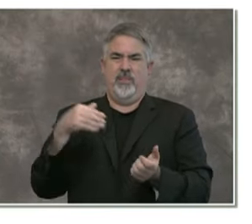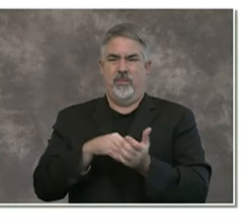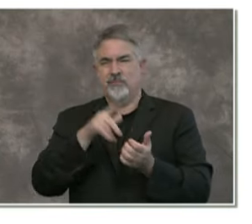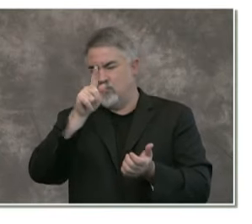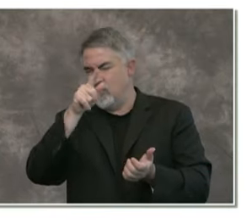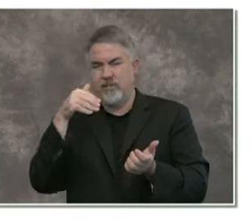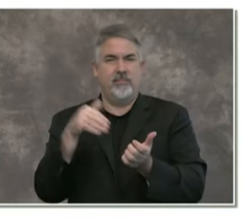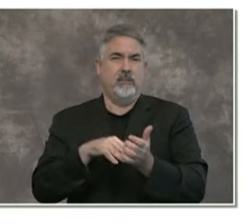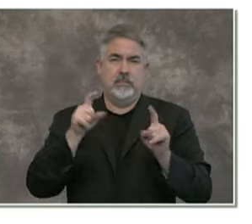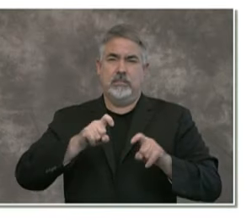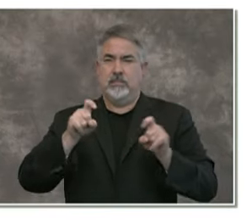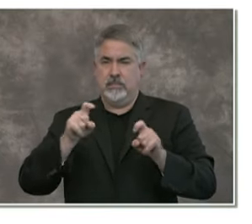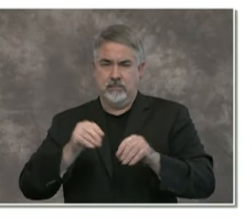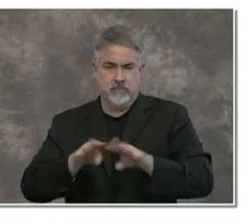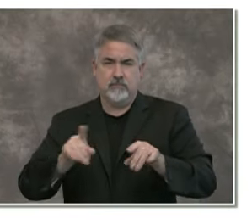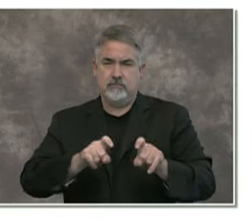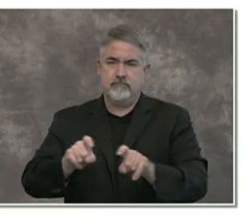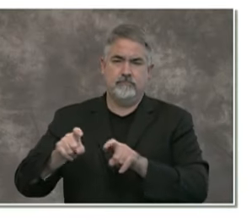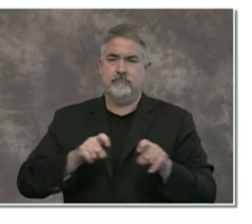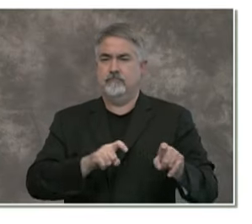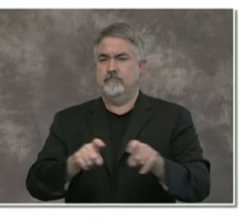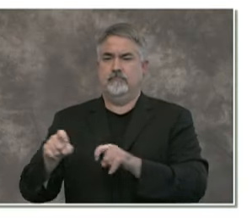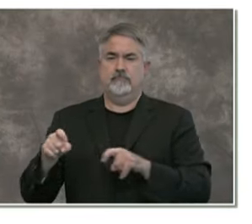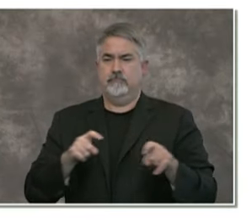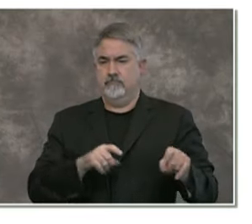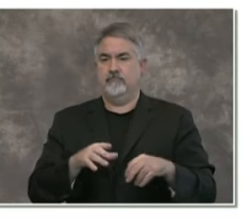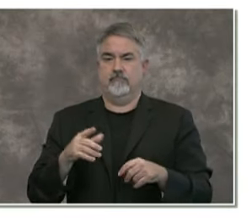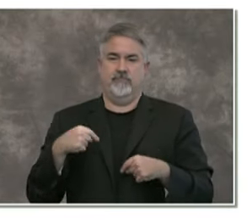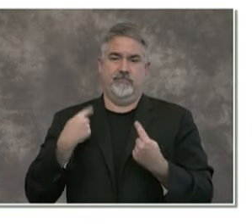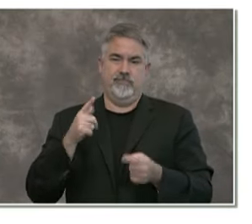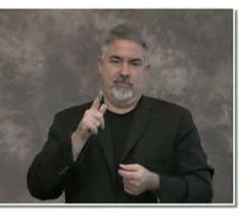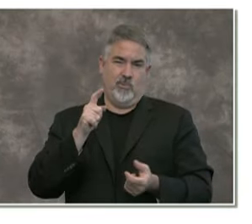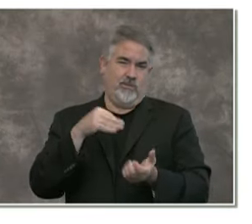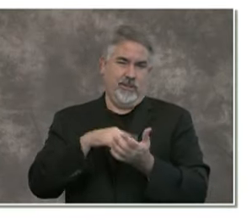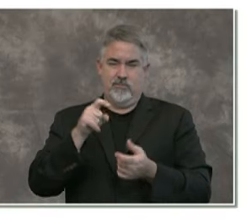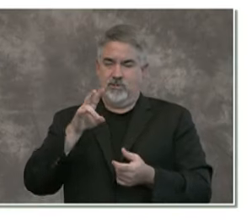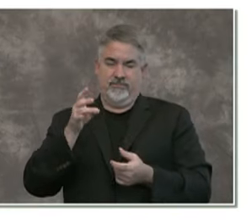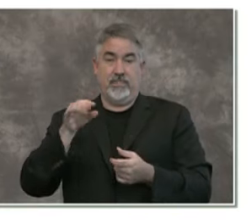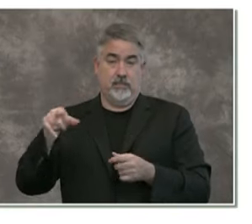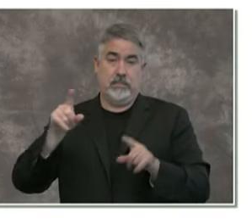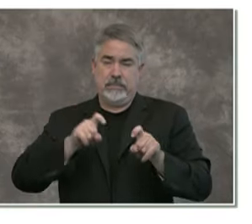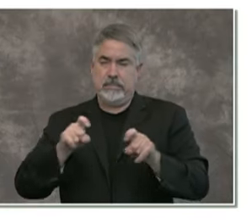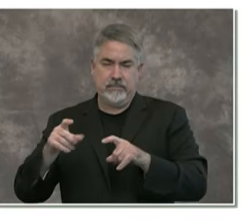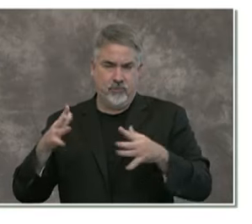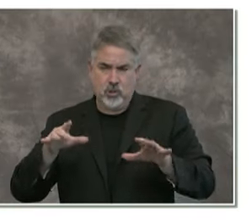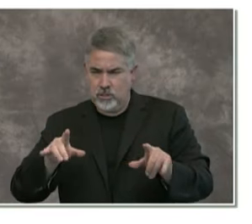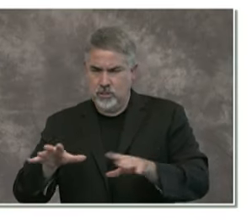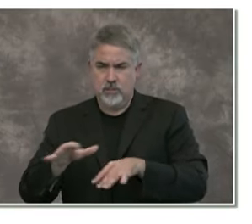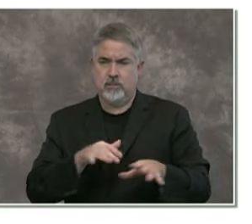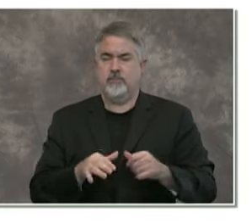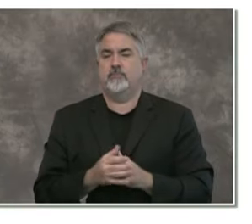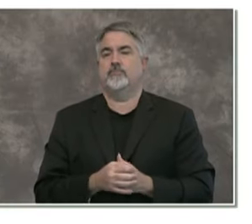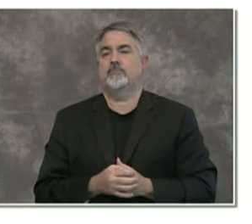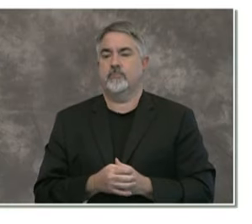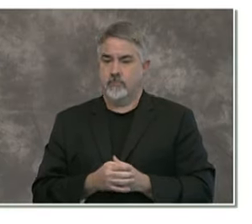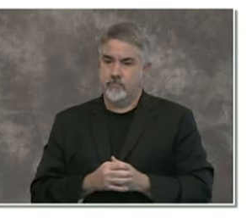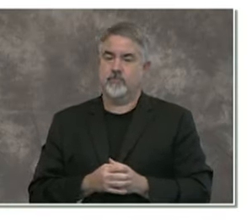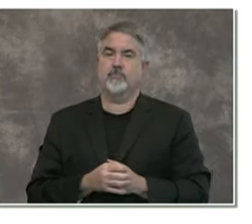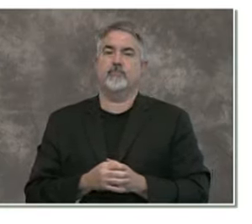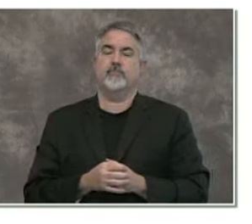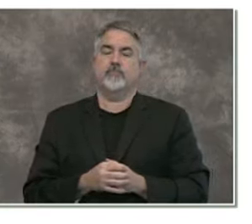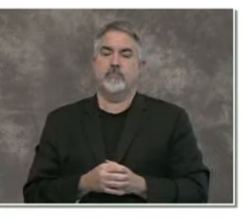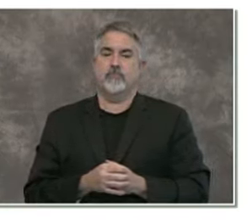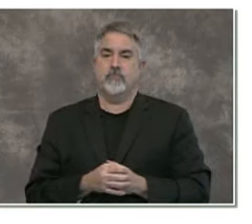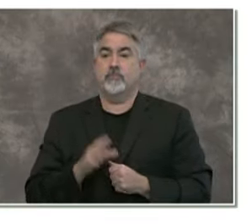21,718 total tests. Again, the day-to-day numbers mean very less. It just is the continued trajectory and continued increase. Here you can